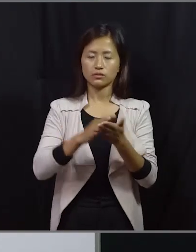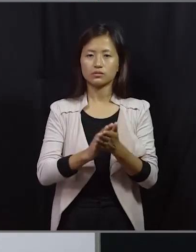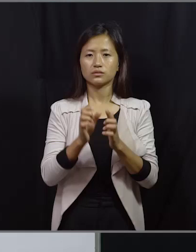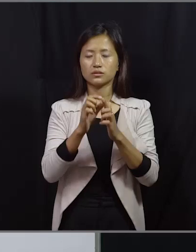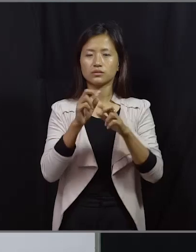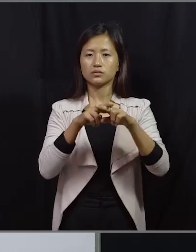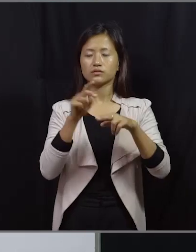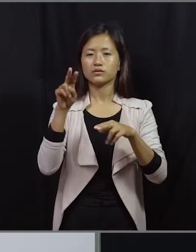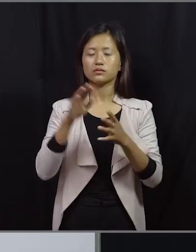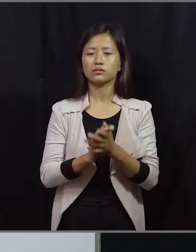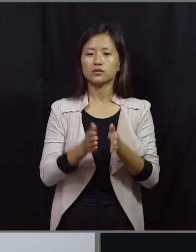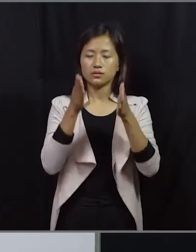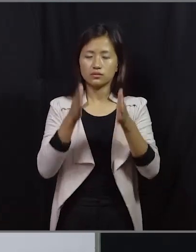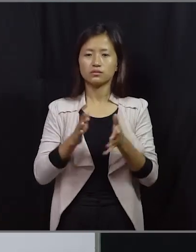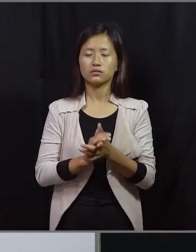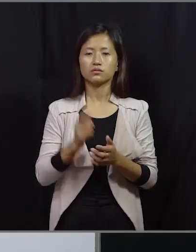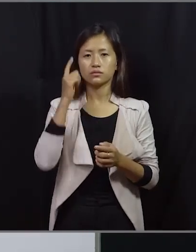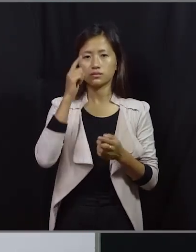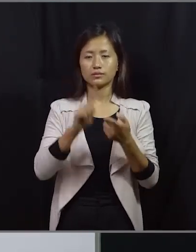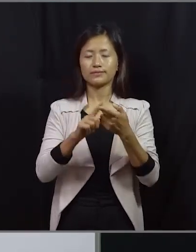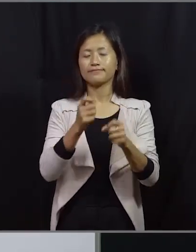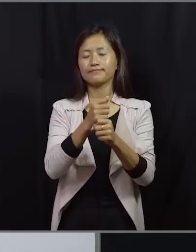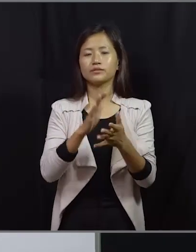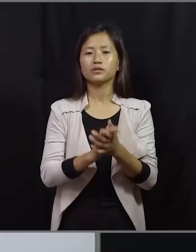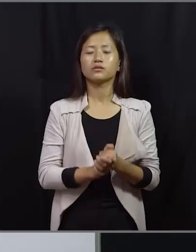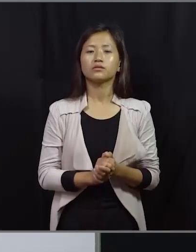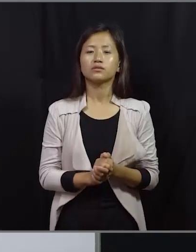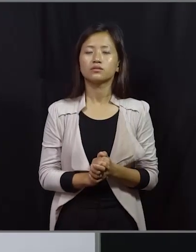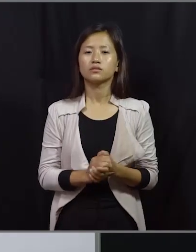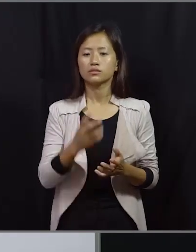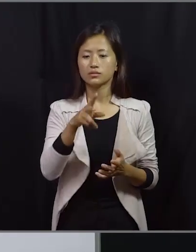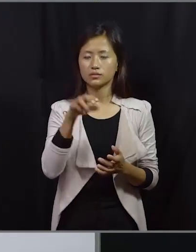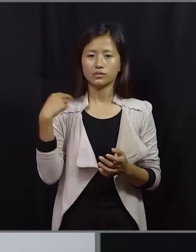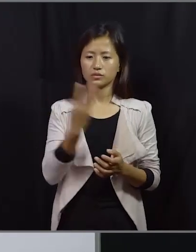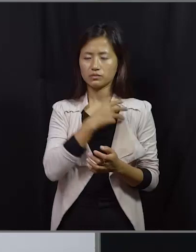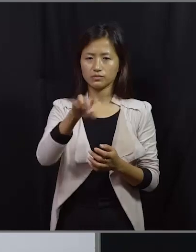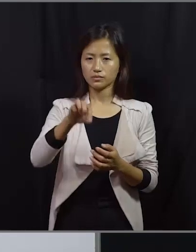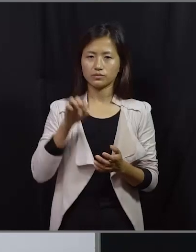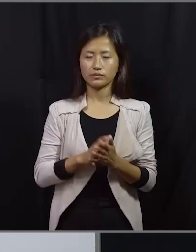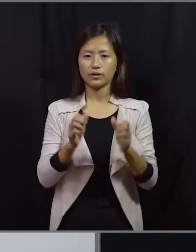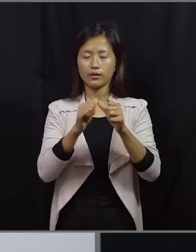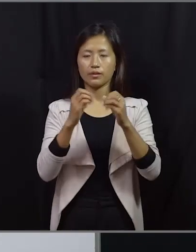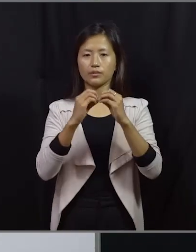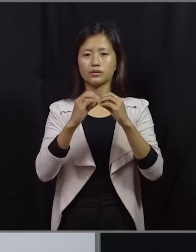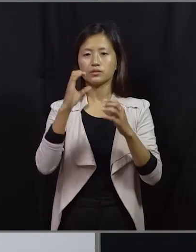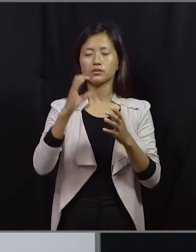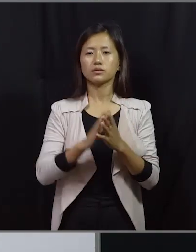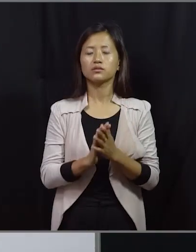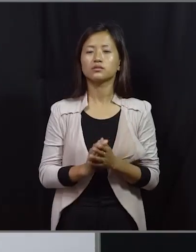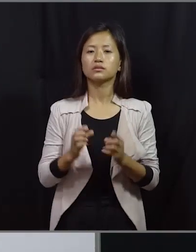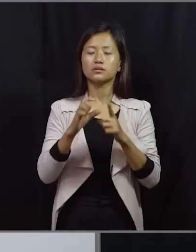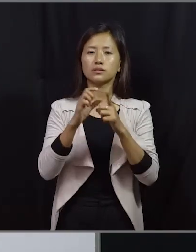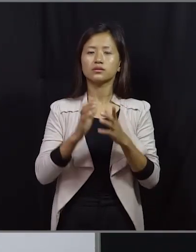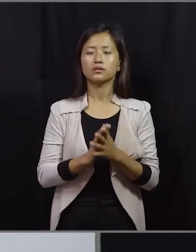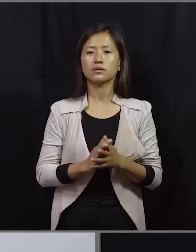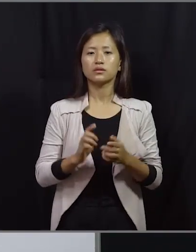define the sets. For example, for this U, we cannot take A, B, C,